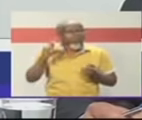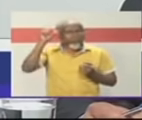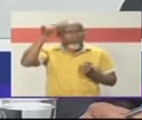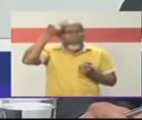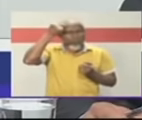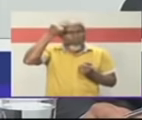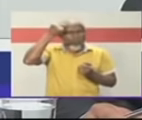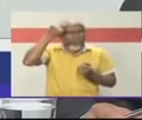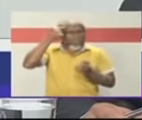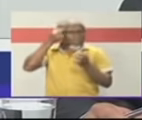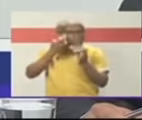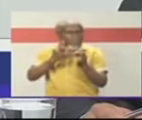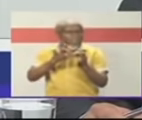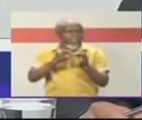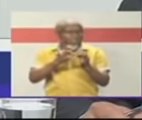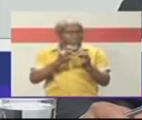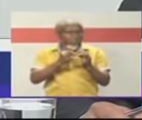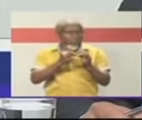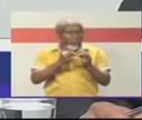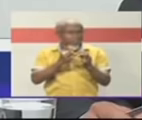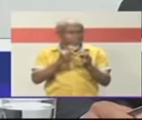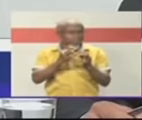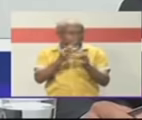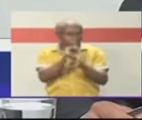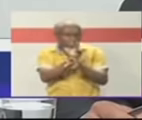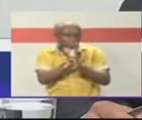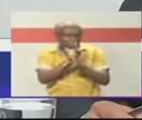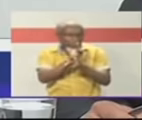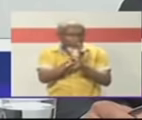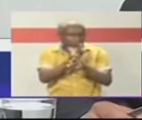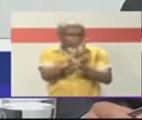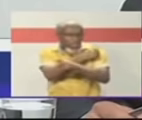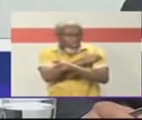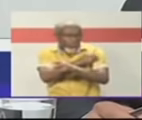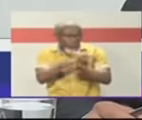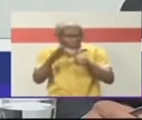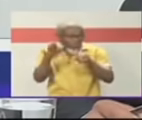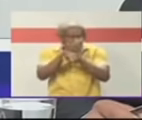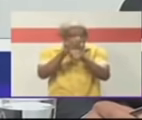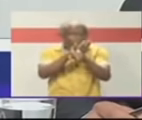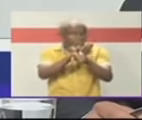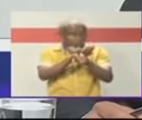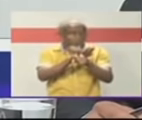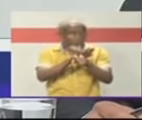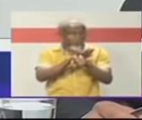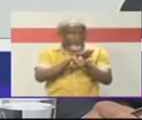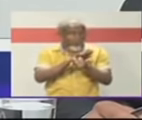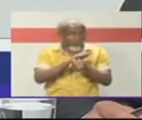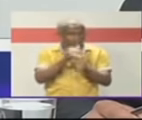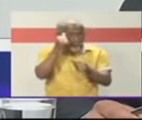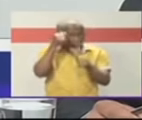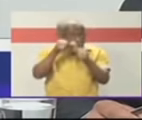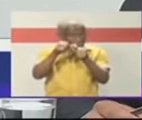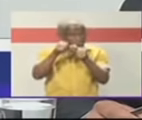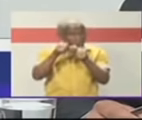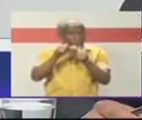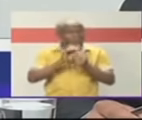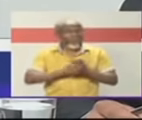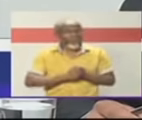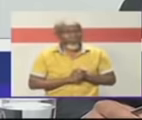on the verge of being overwhelmed. That is the parallel healthcare system.